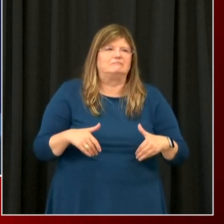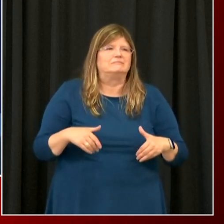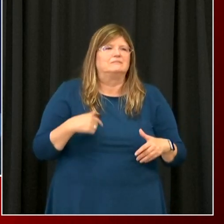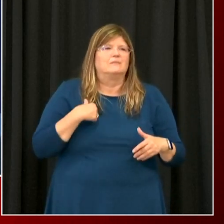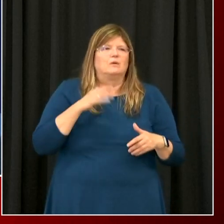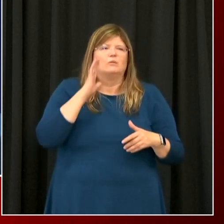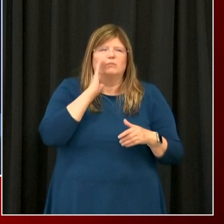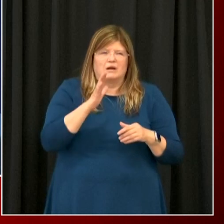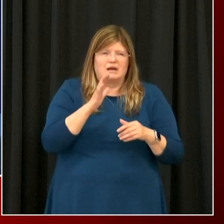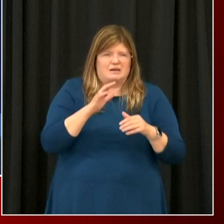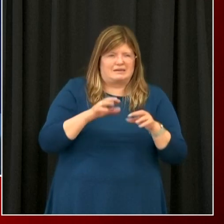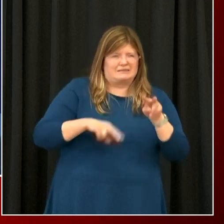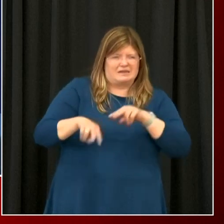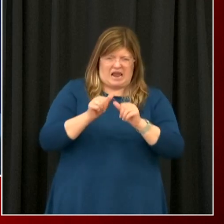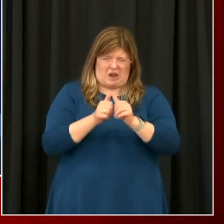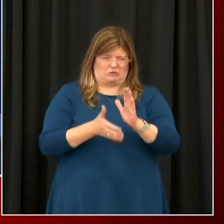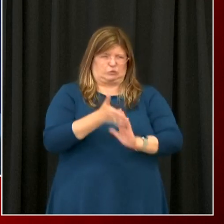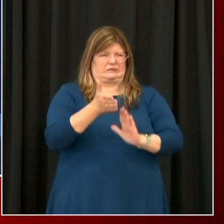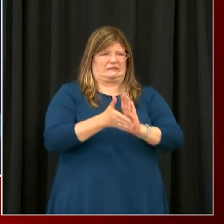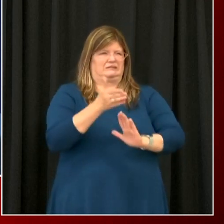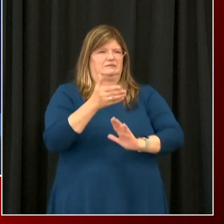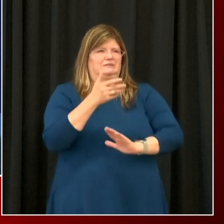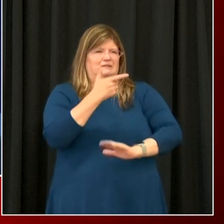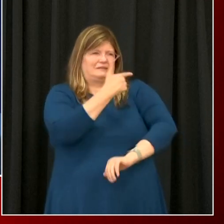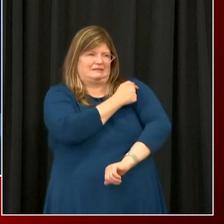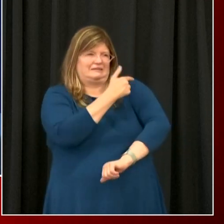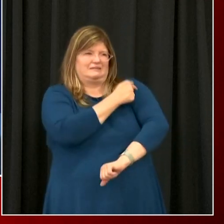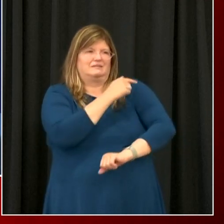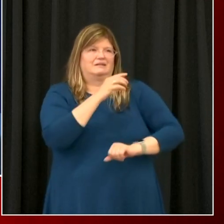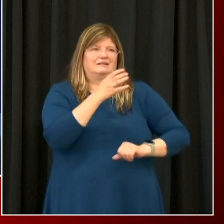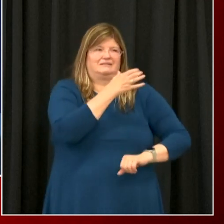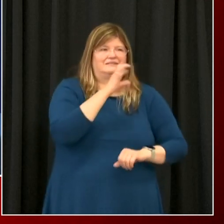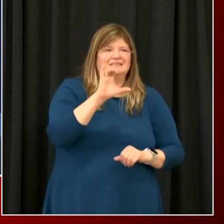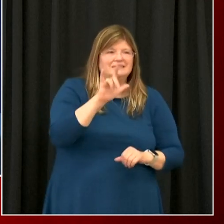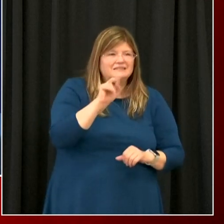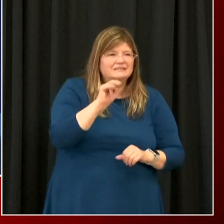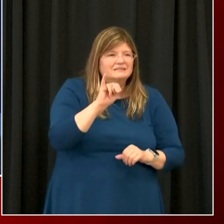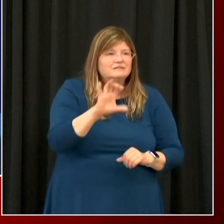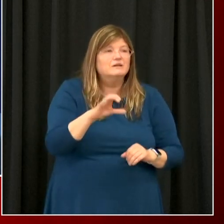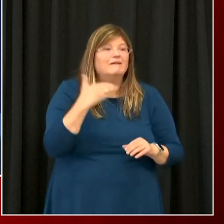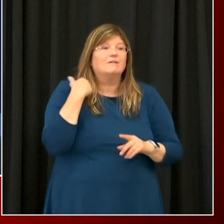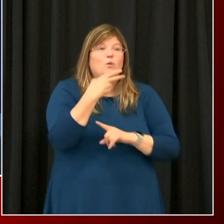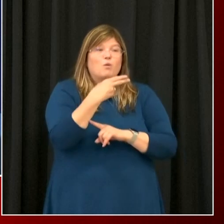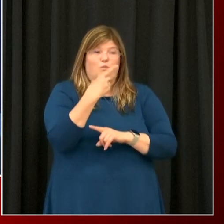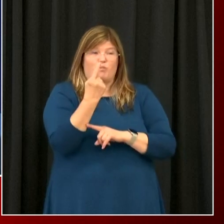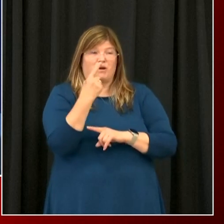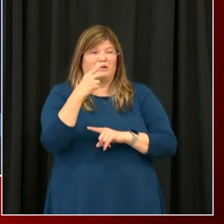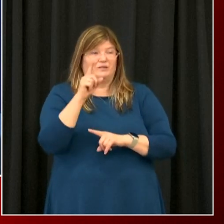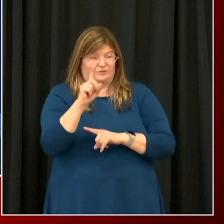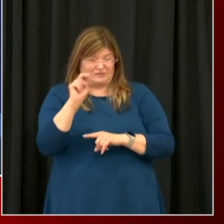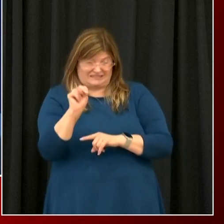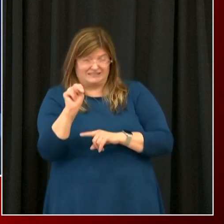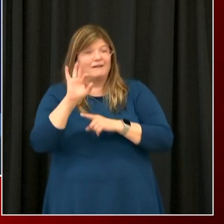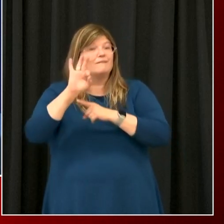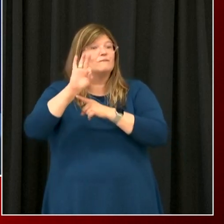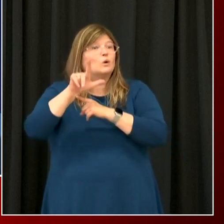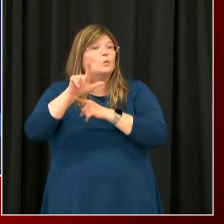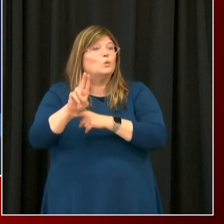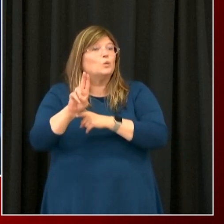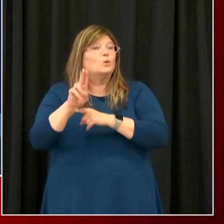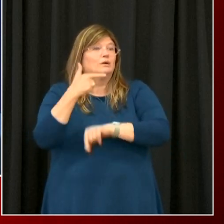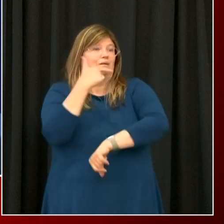before related to H1N1. We know that there are basic things that are needed when running mass